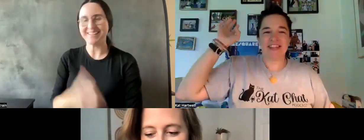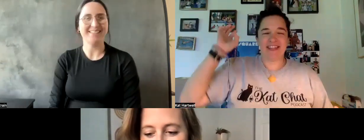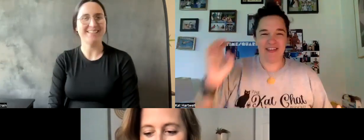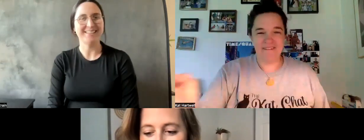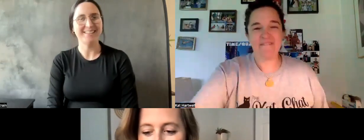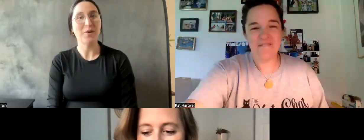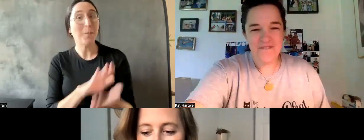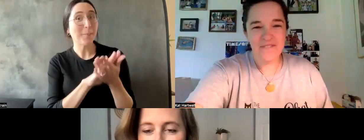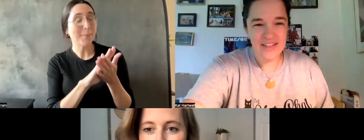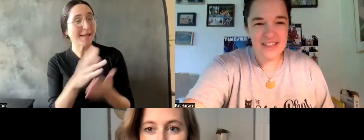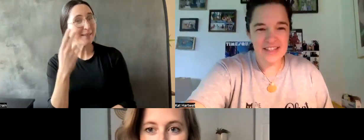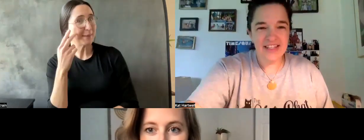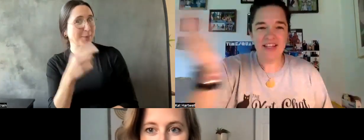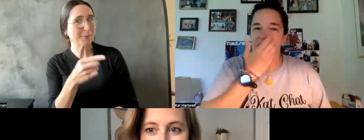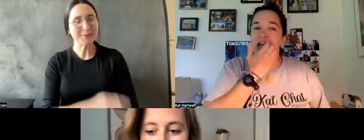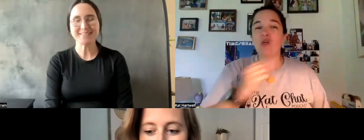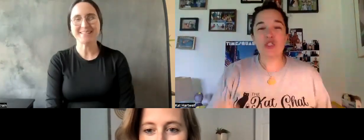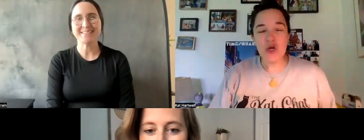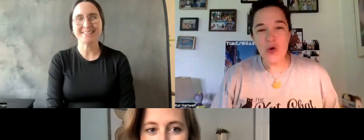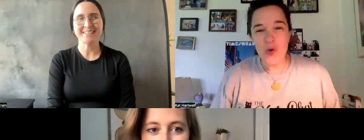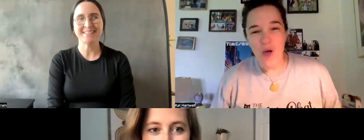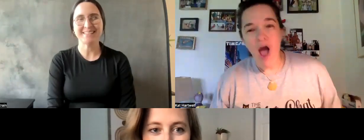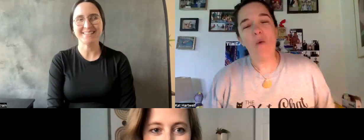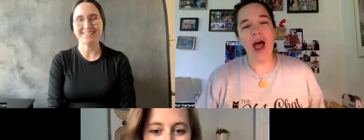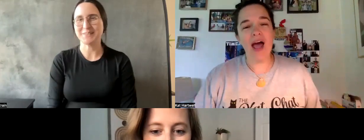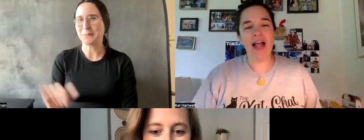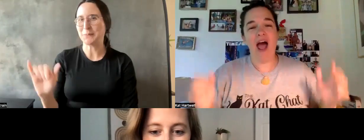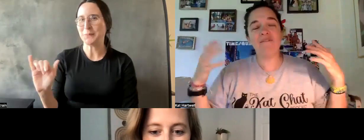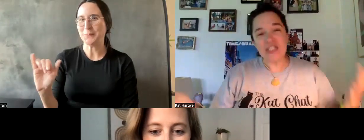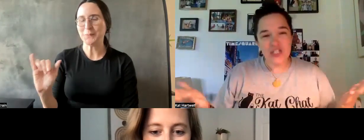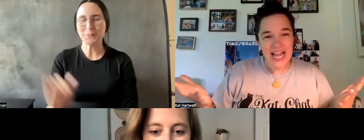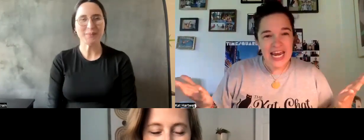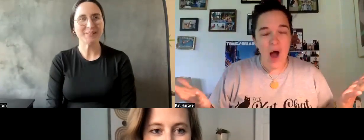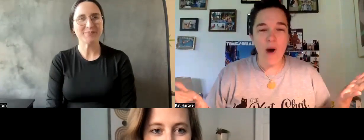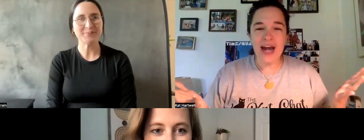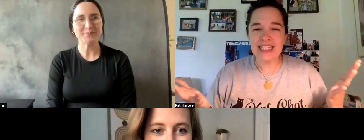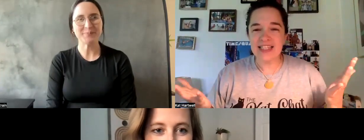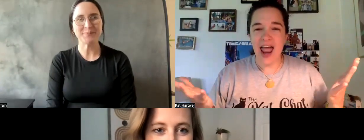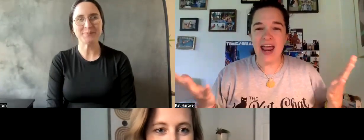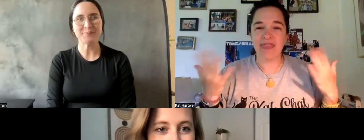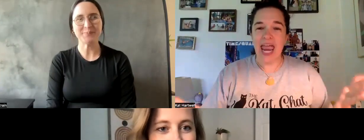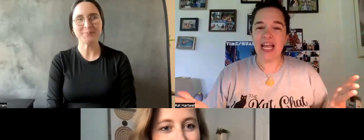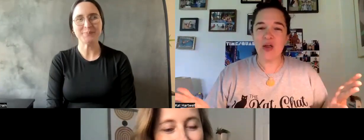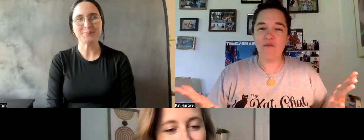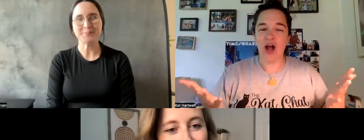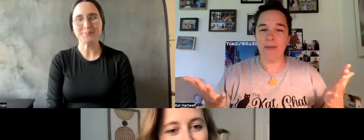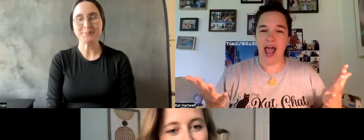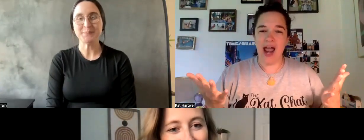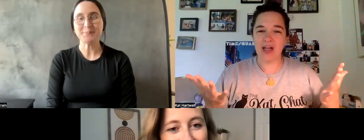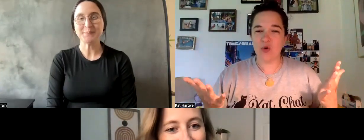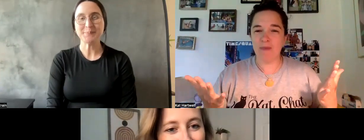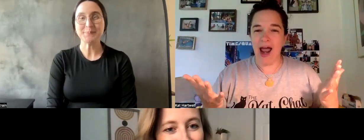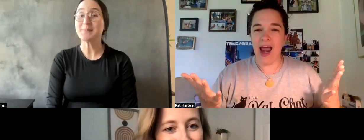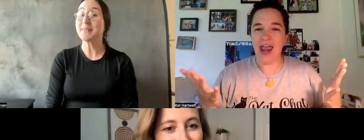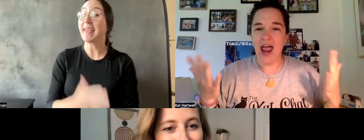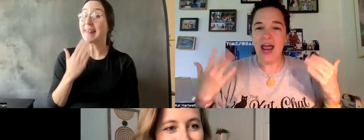so good to see you. You too. Well, officially, I wanted to say thank you for coming